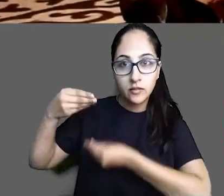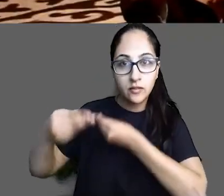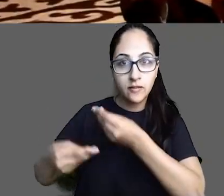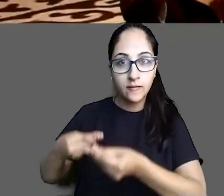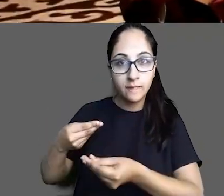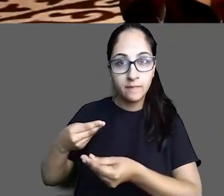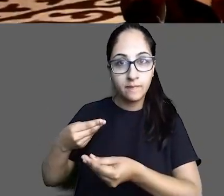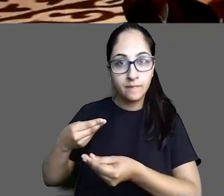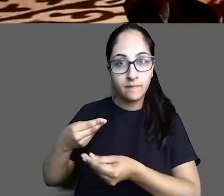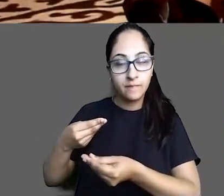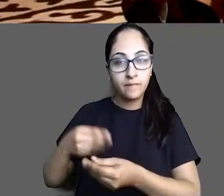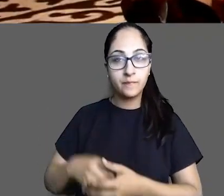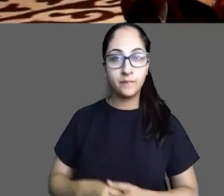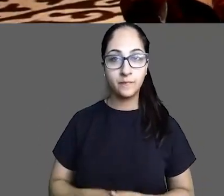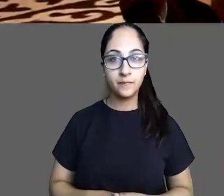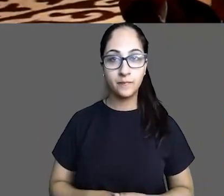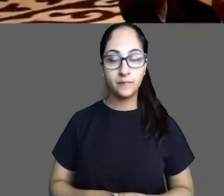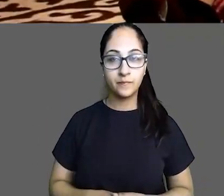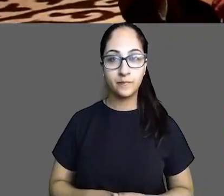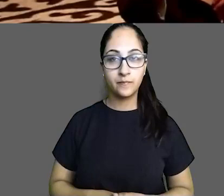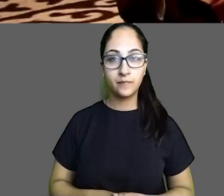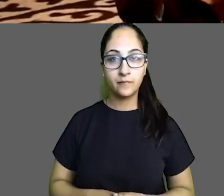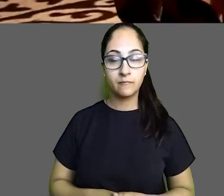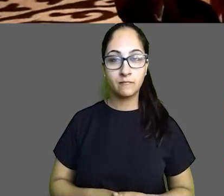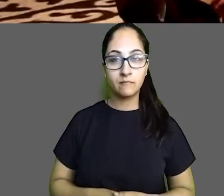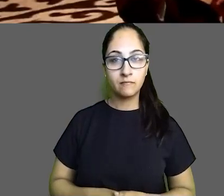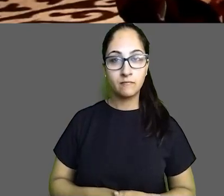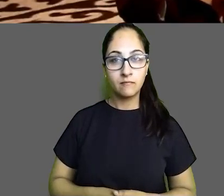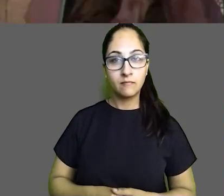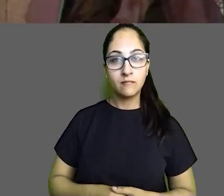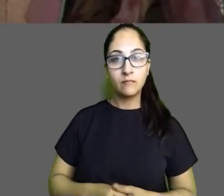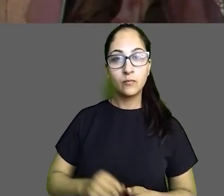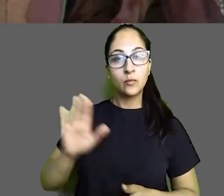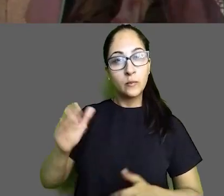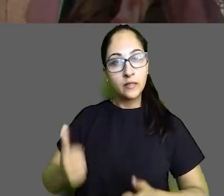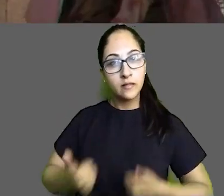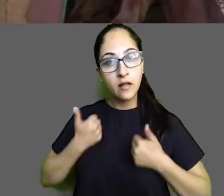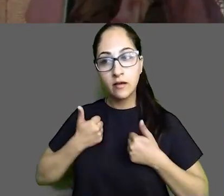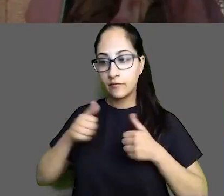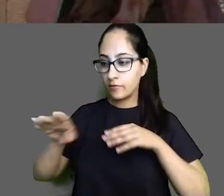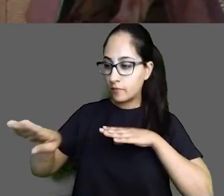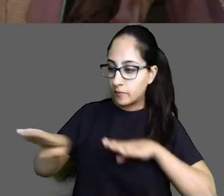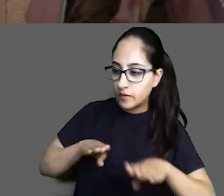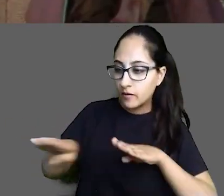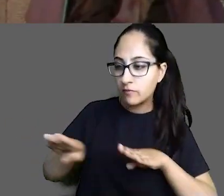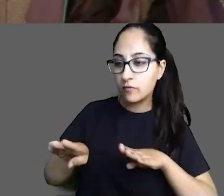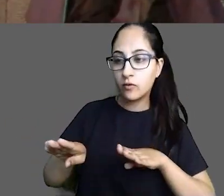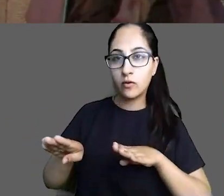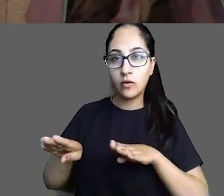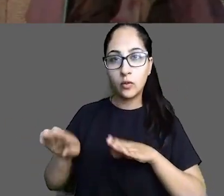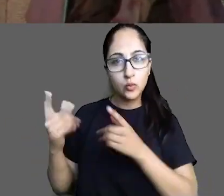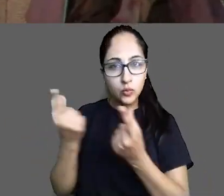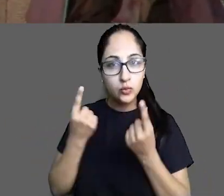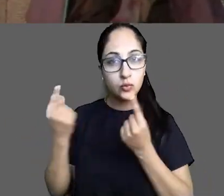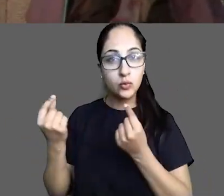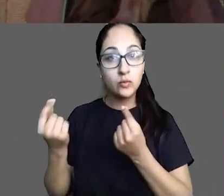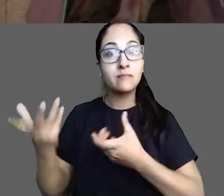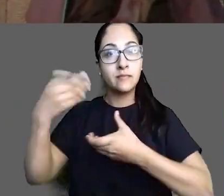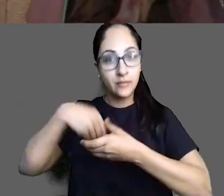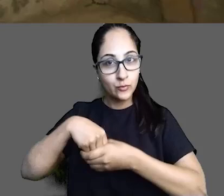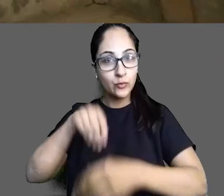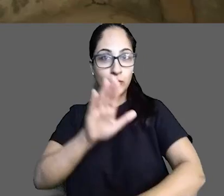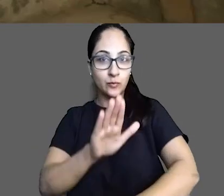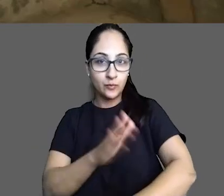one generation to another. This is how the rituals, the norms of behavior are explained